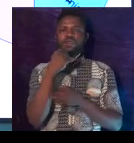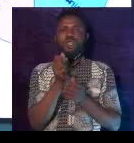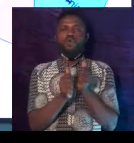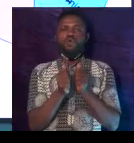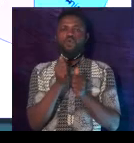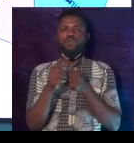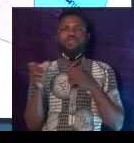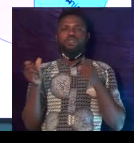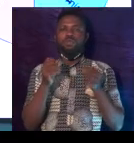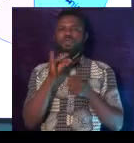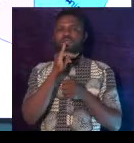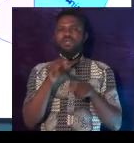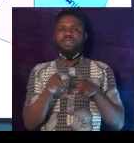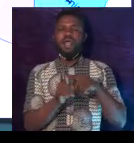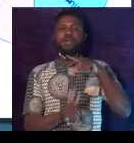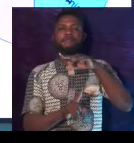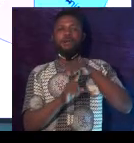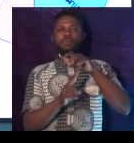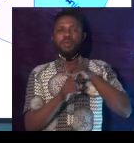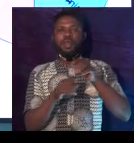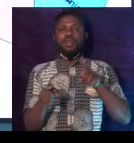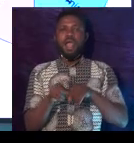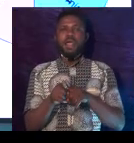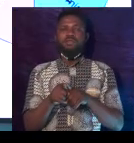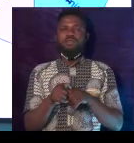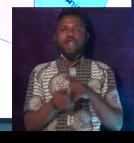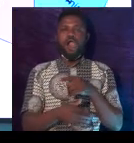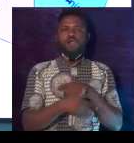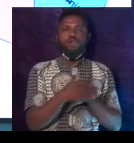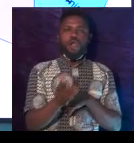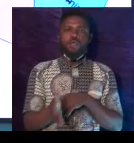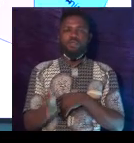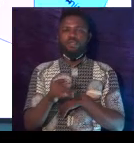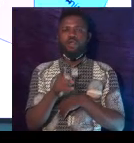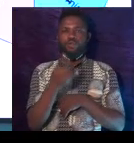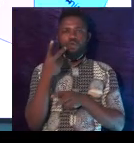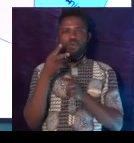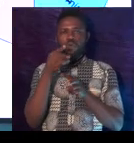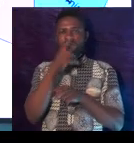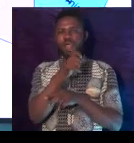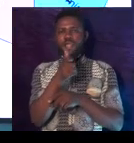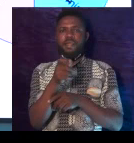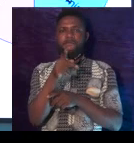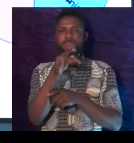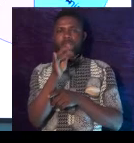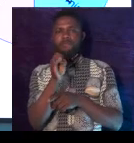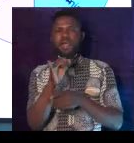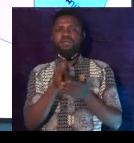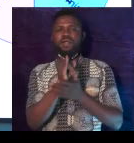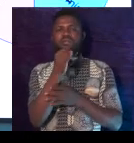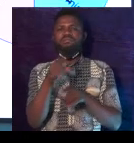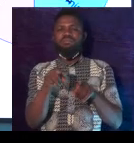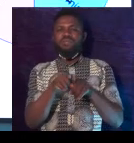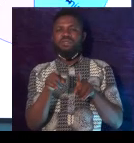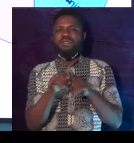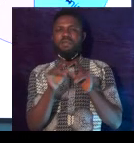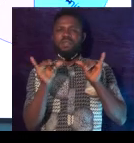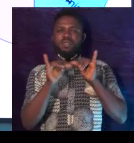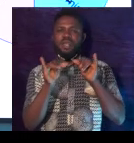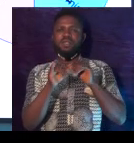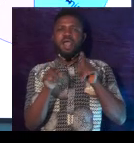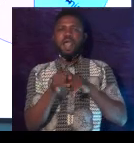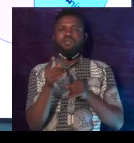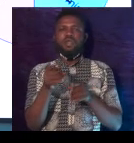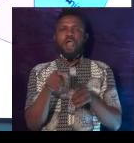question 4 says, which sport is as popular as lawn tennis? And that is, you look for a pie that is of the same